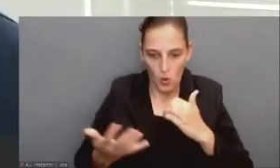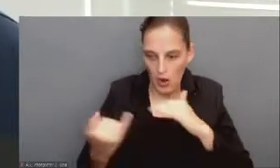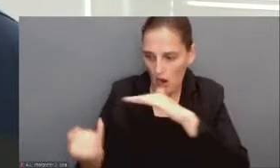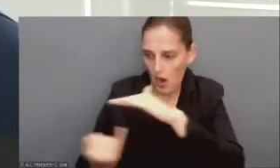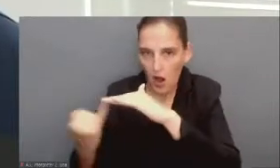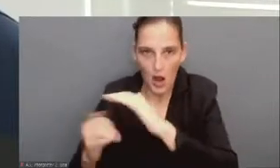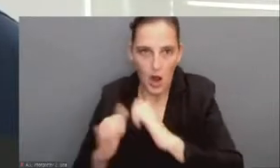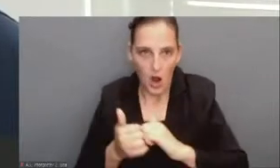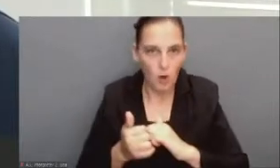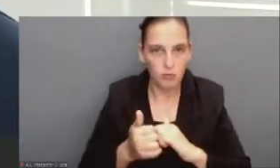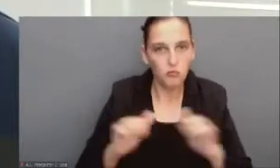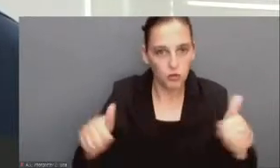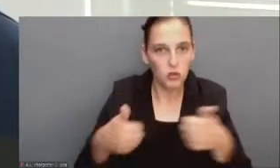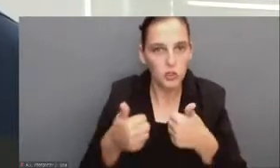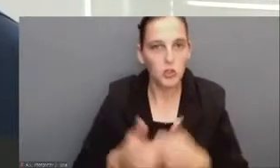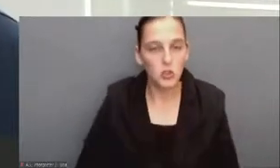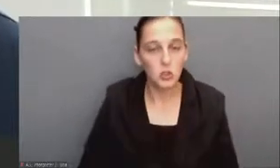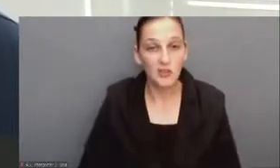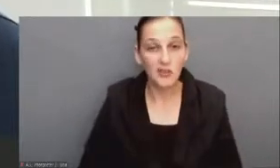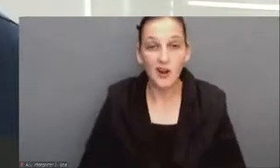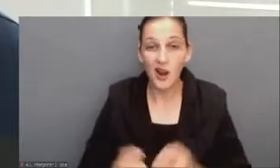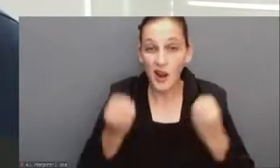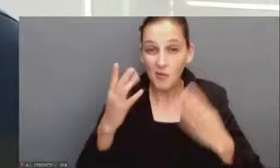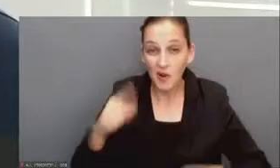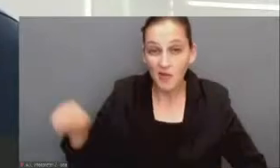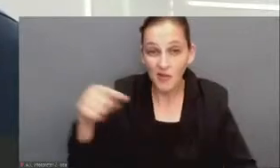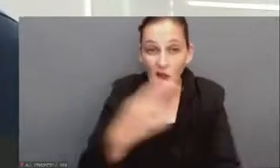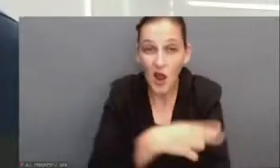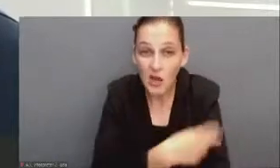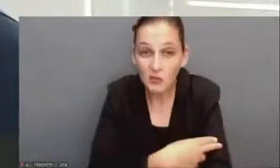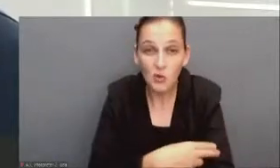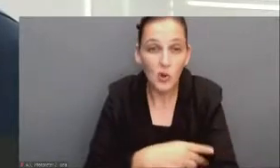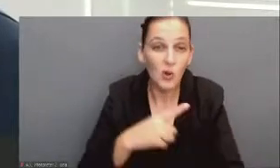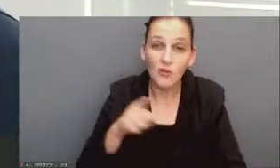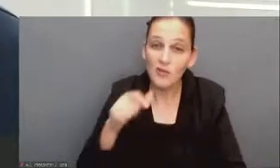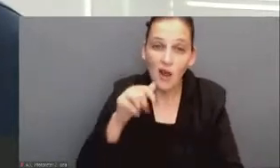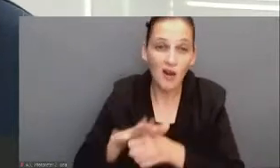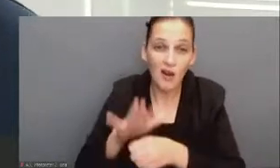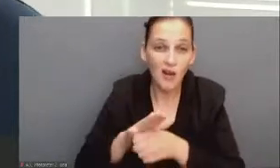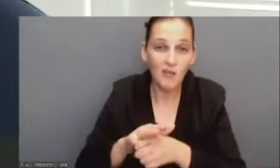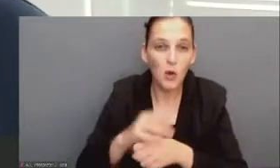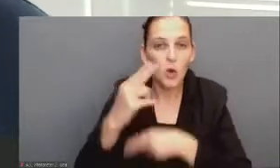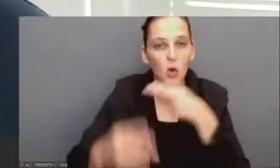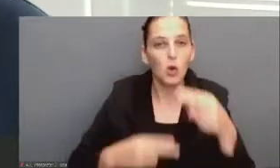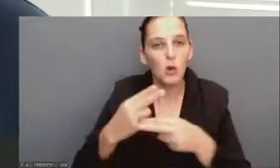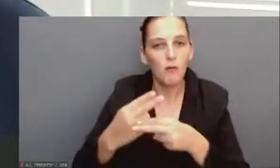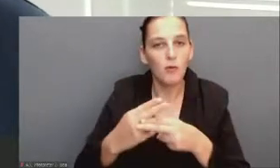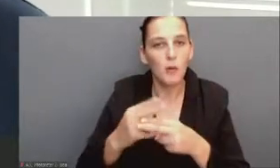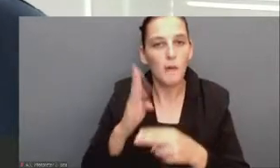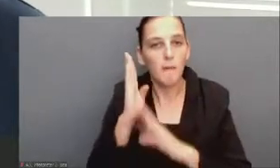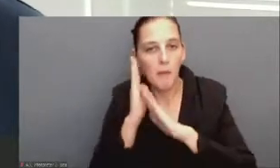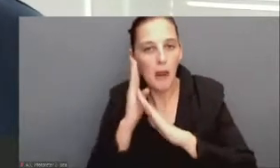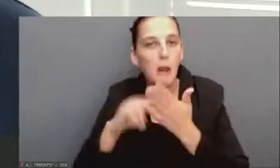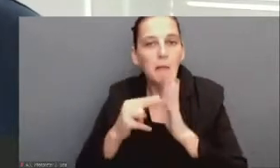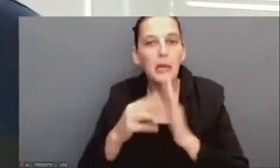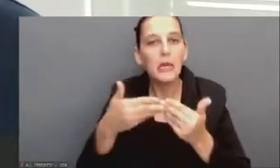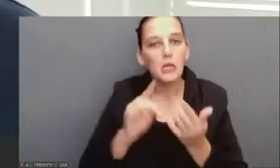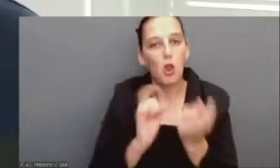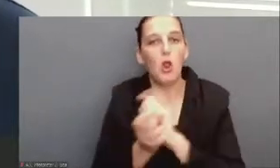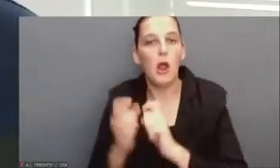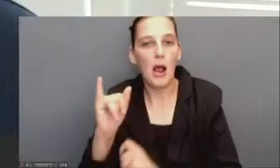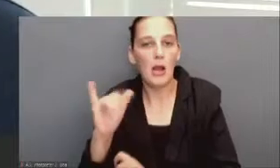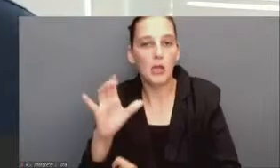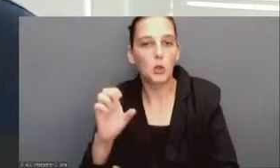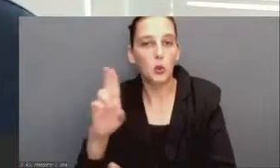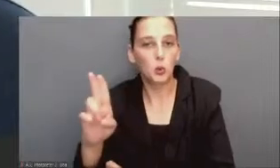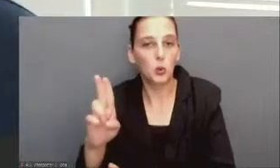clear, many of these hospitals lack universal beds, which can easily convert to ICU beds during a surge. So investment in the